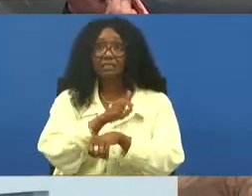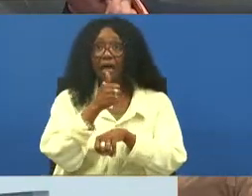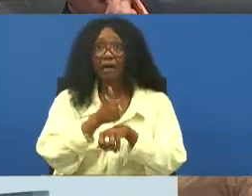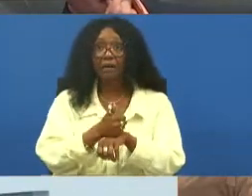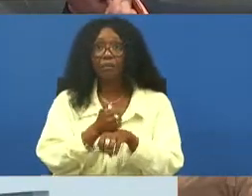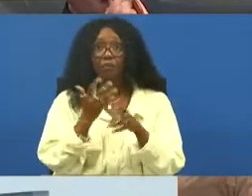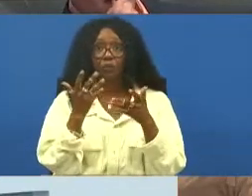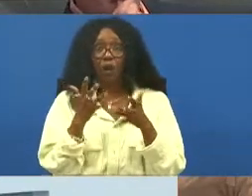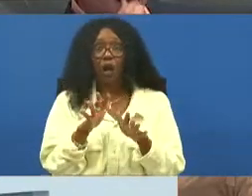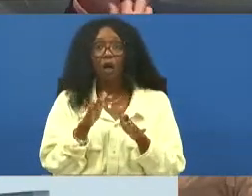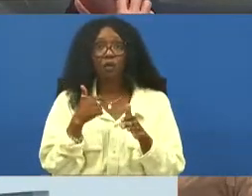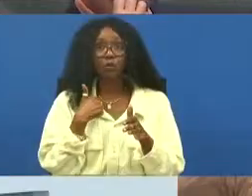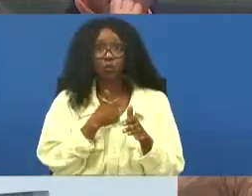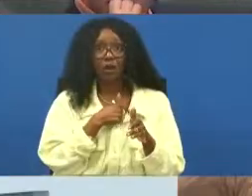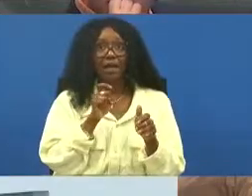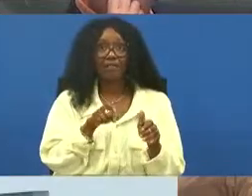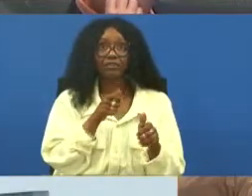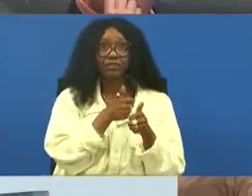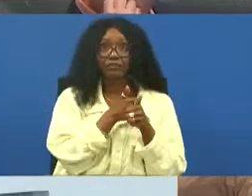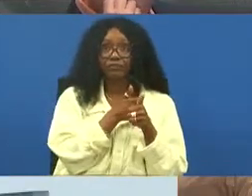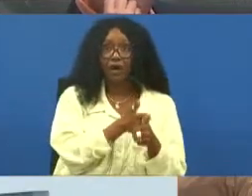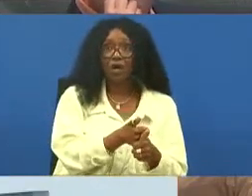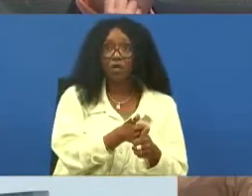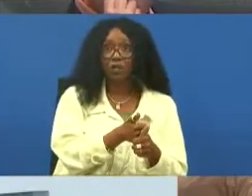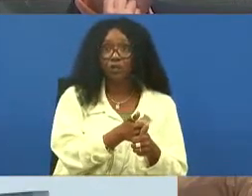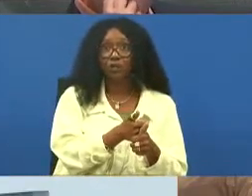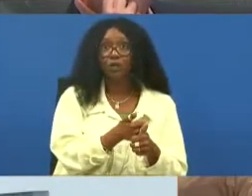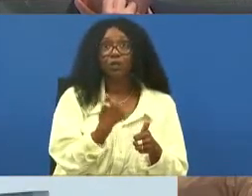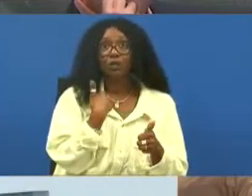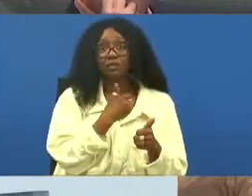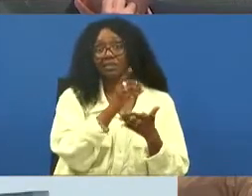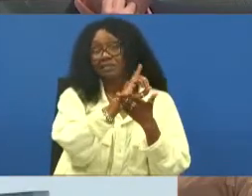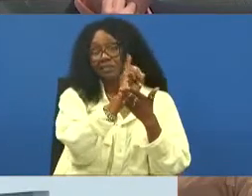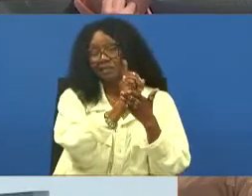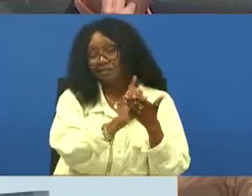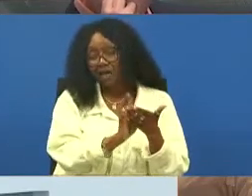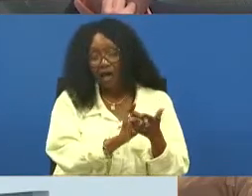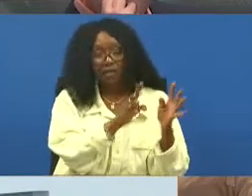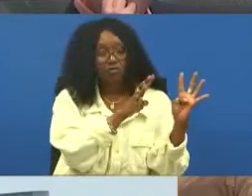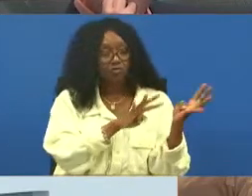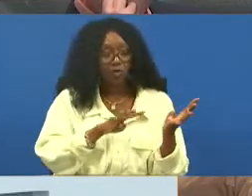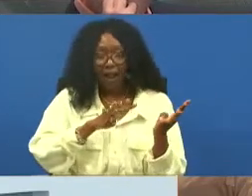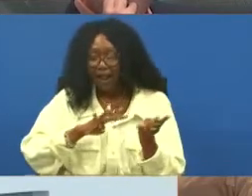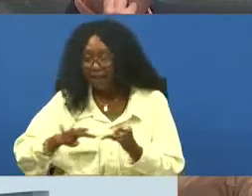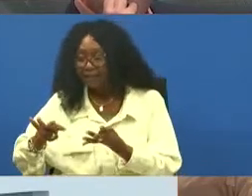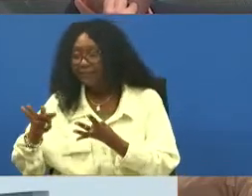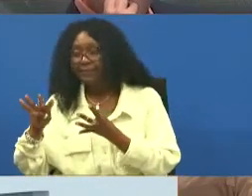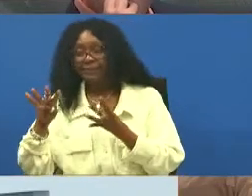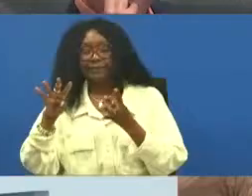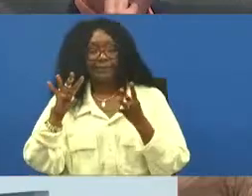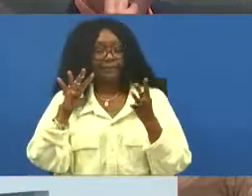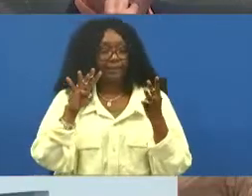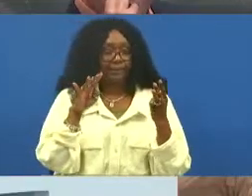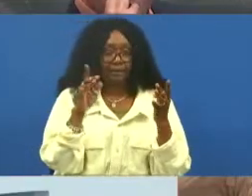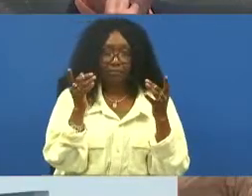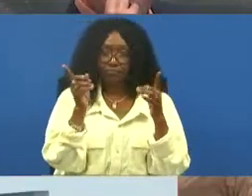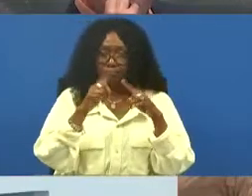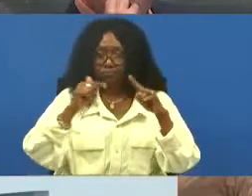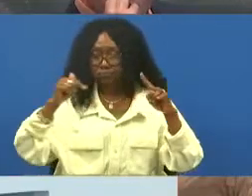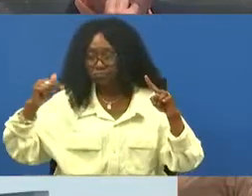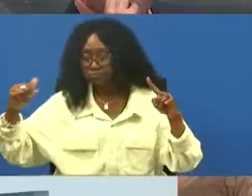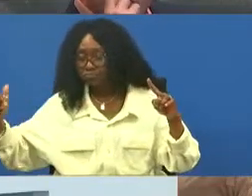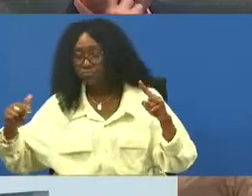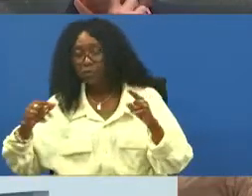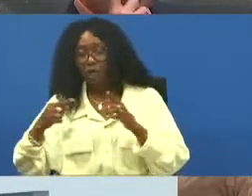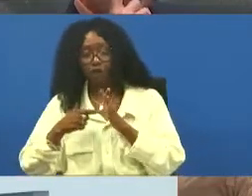have to adhere to. We have to do a design, drainage impact study, traffic impact study, and we have to prove to the